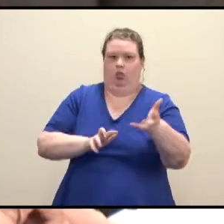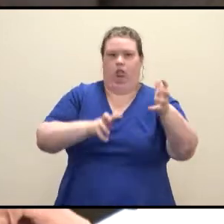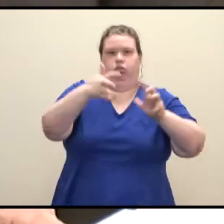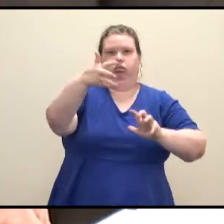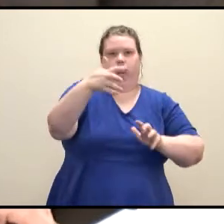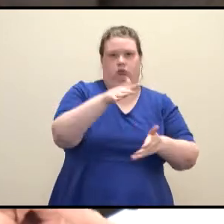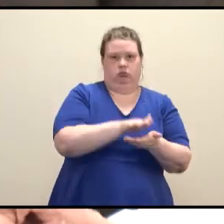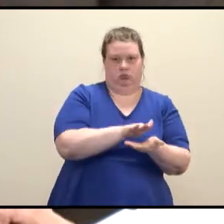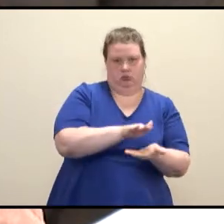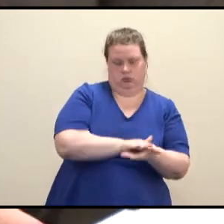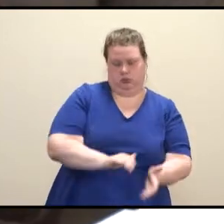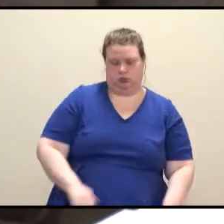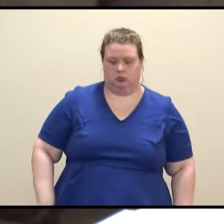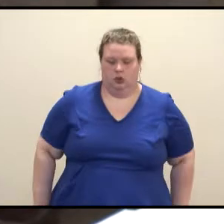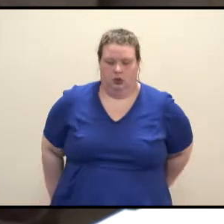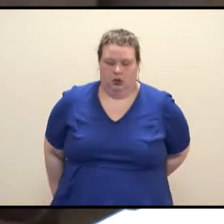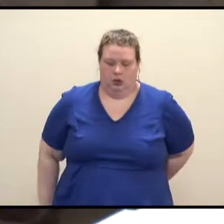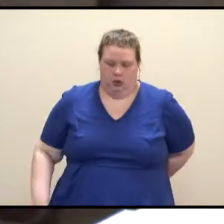see.